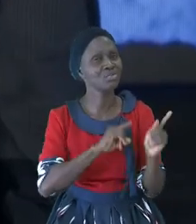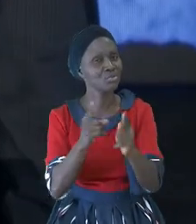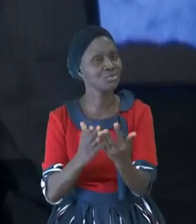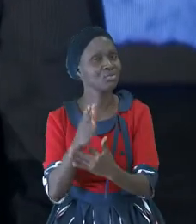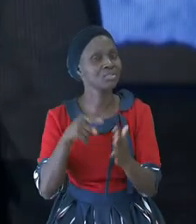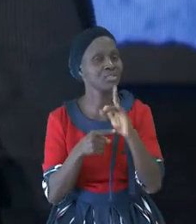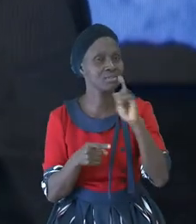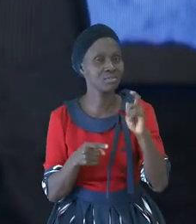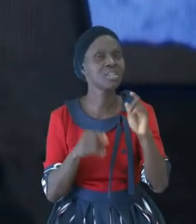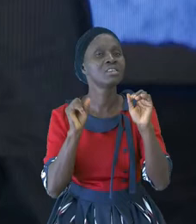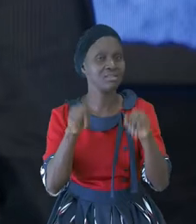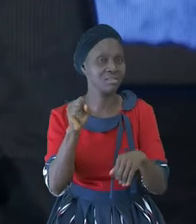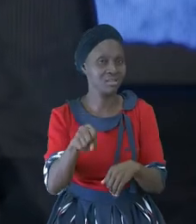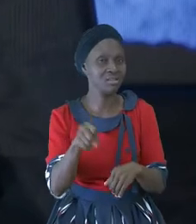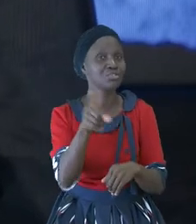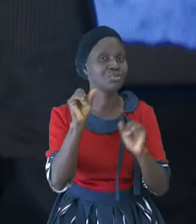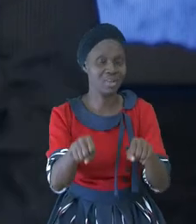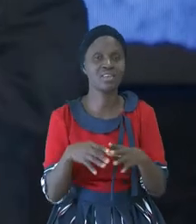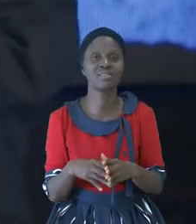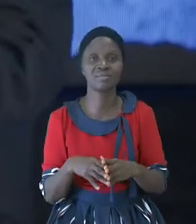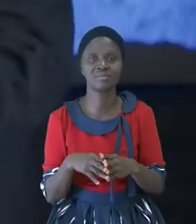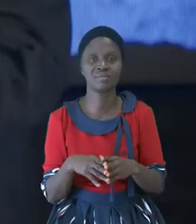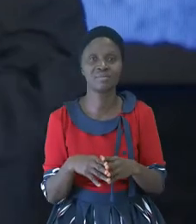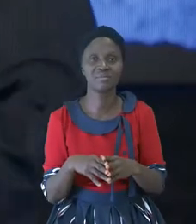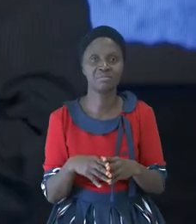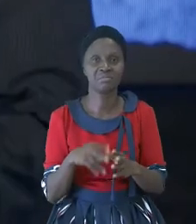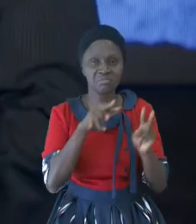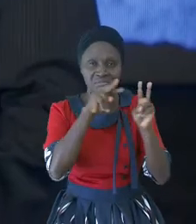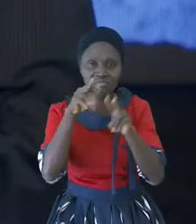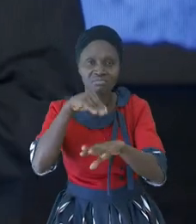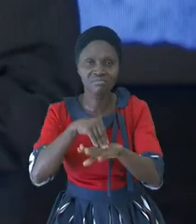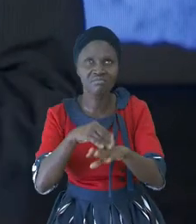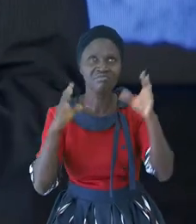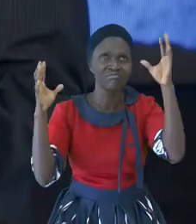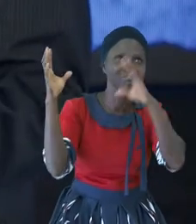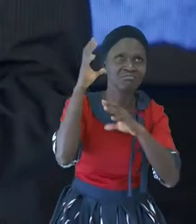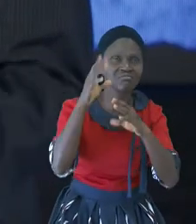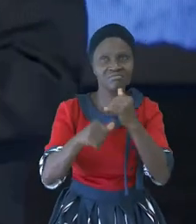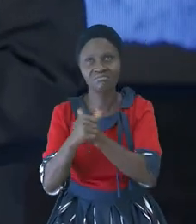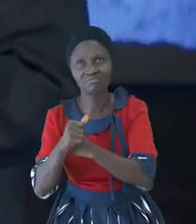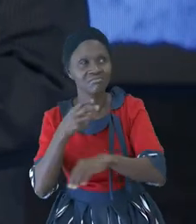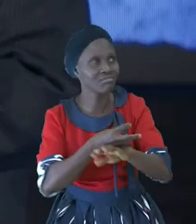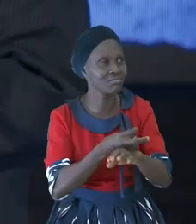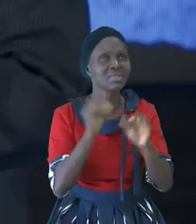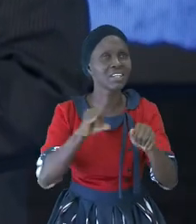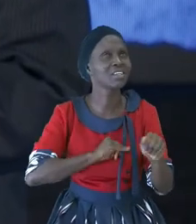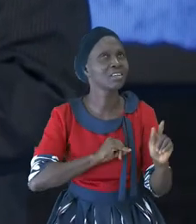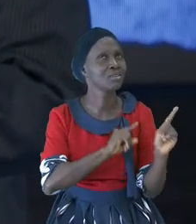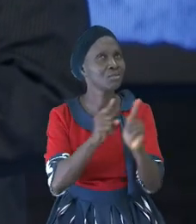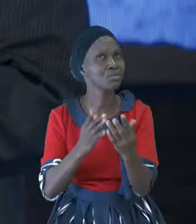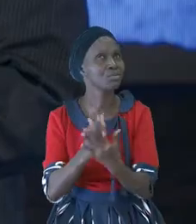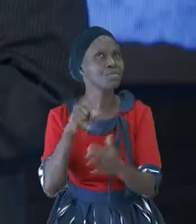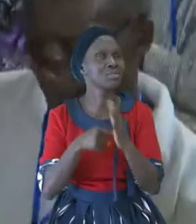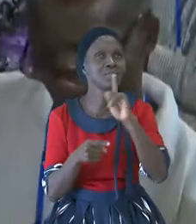you will. Look at the things happening. Look at the storm. Look at the danger. Look at difficulty. Can I go through this? You will